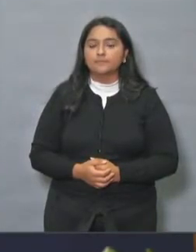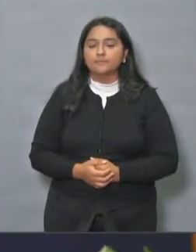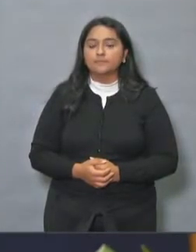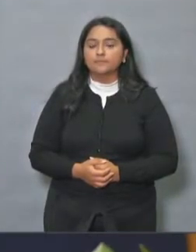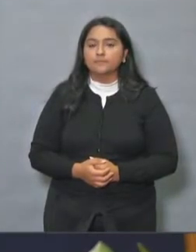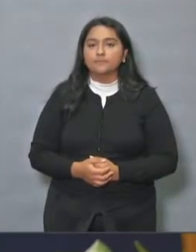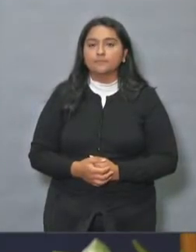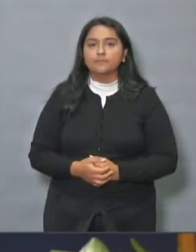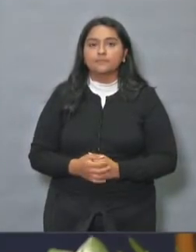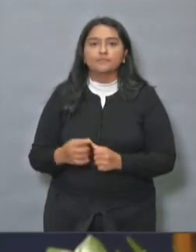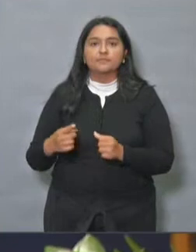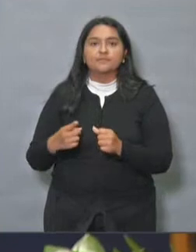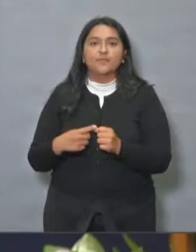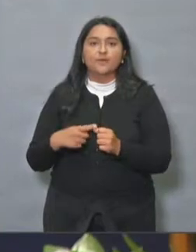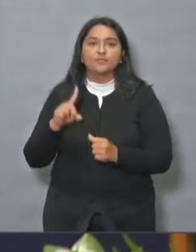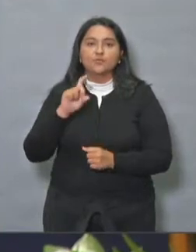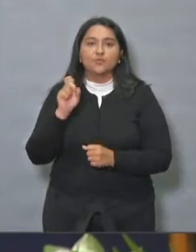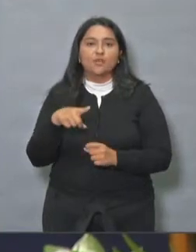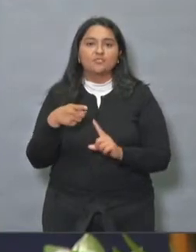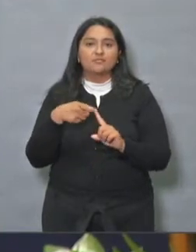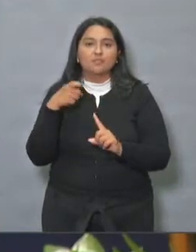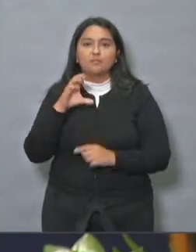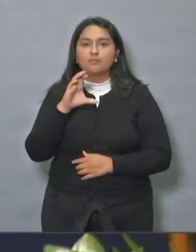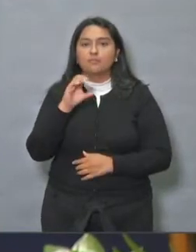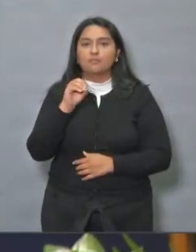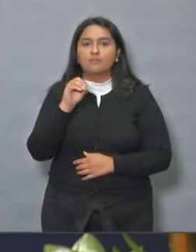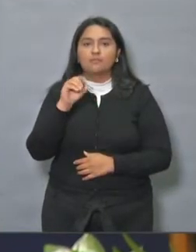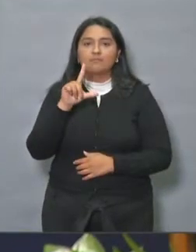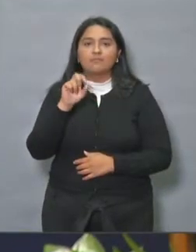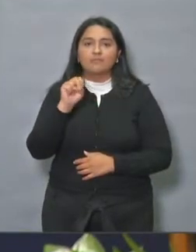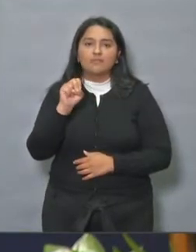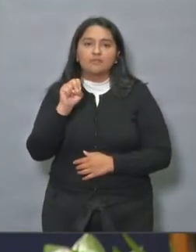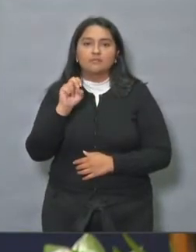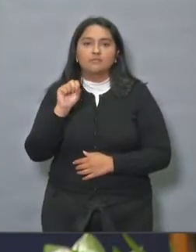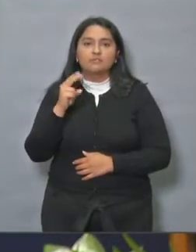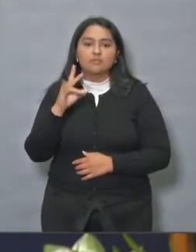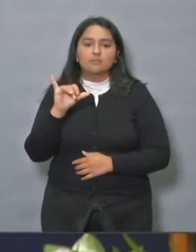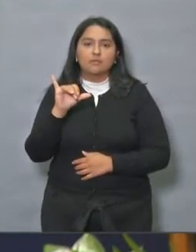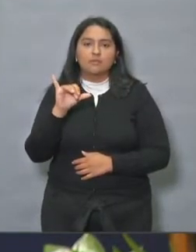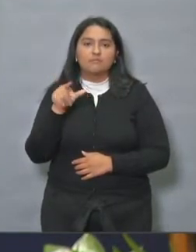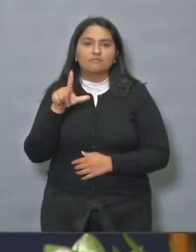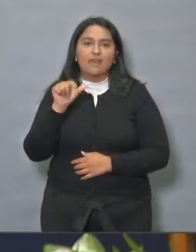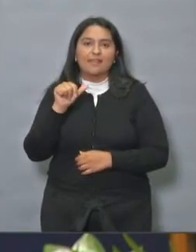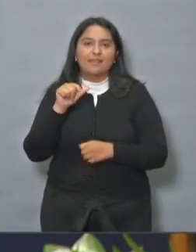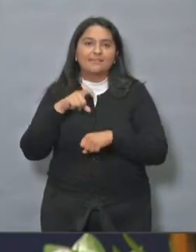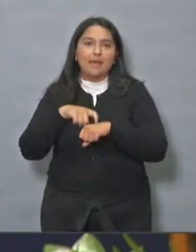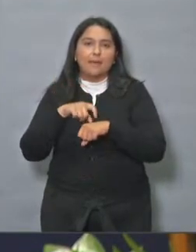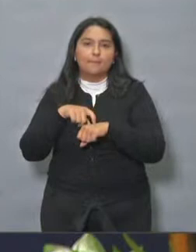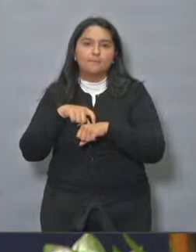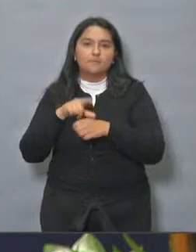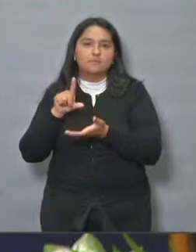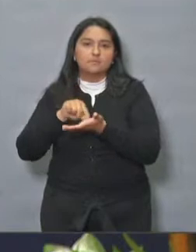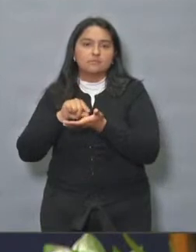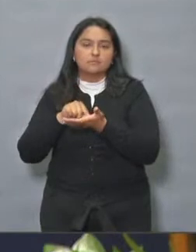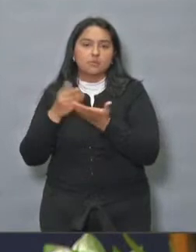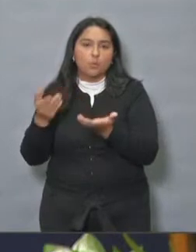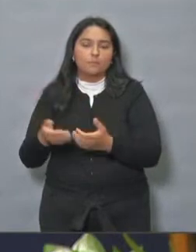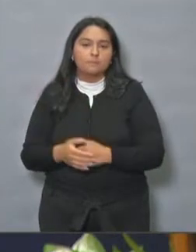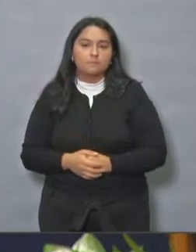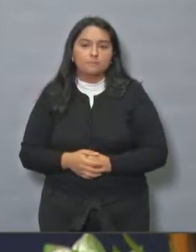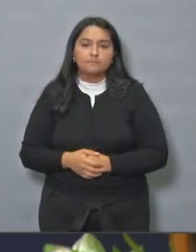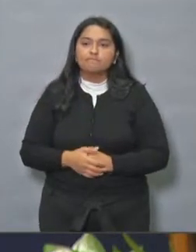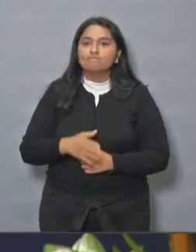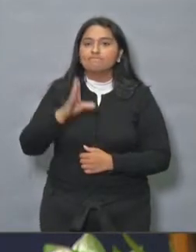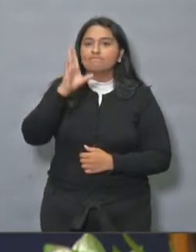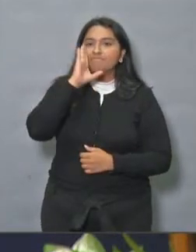And our first question will come from Colleen Shelby with the Los Angeles Times. Please go ahead. Hi, thanks for taking